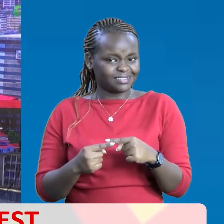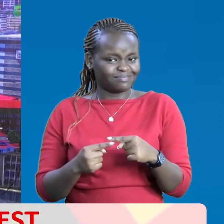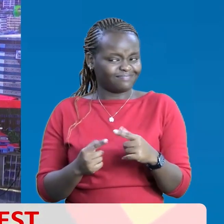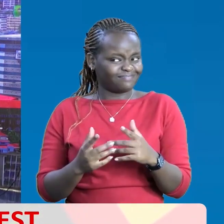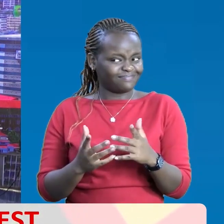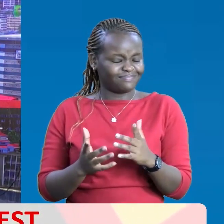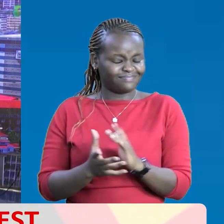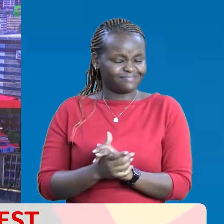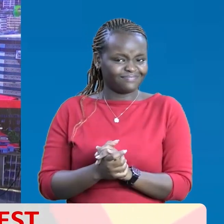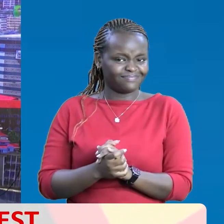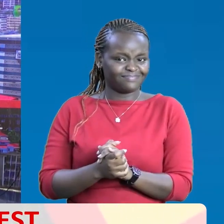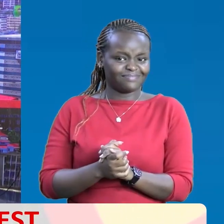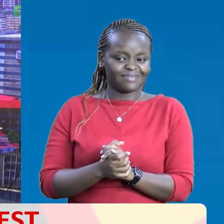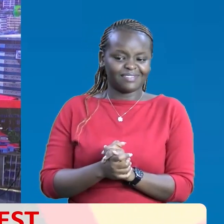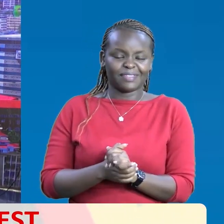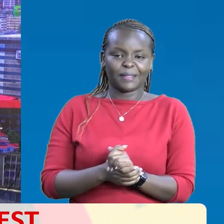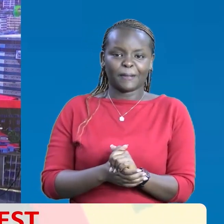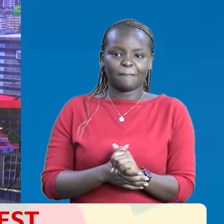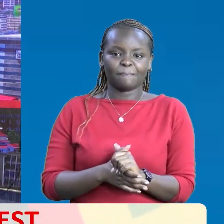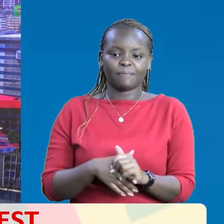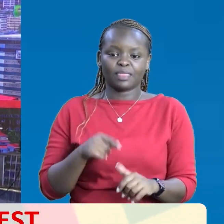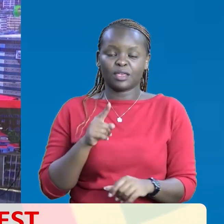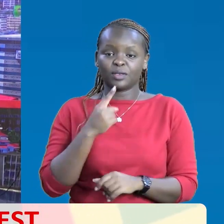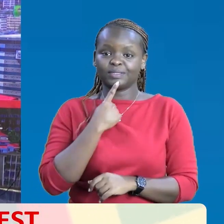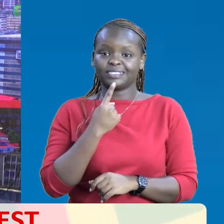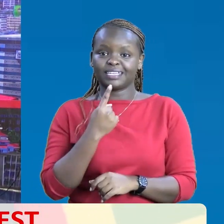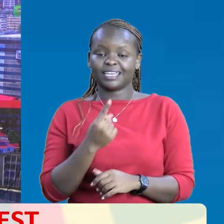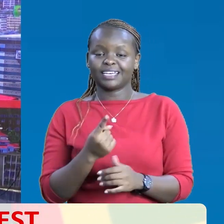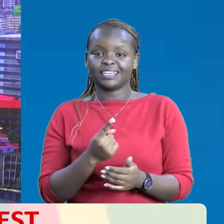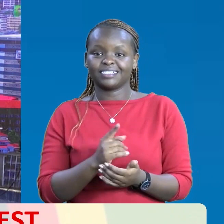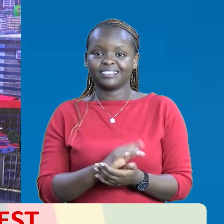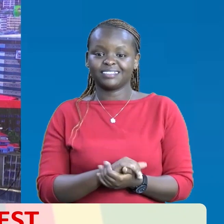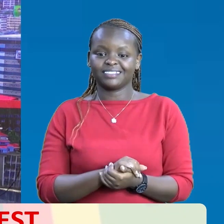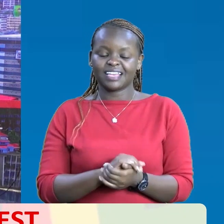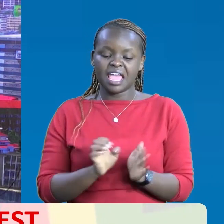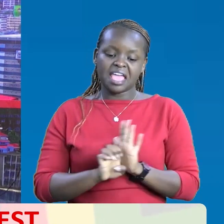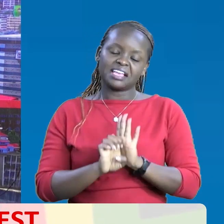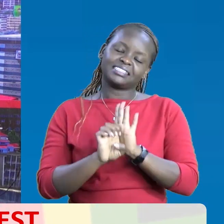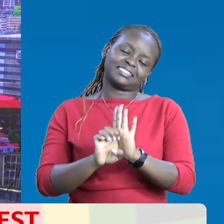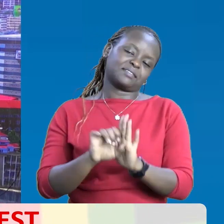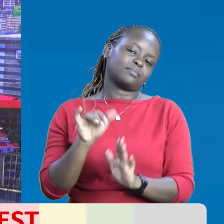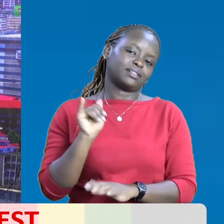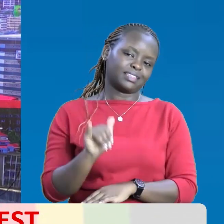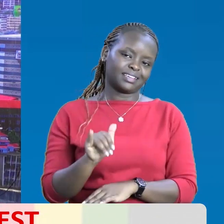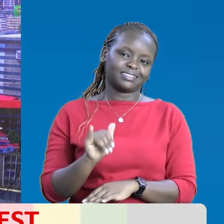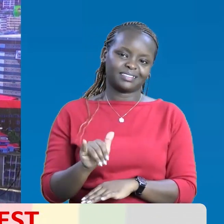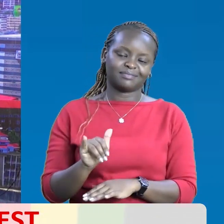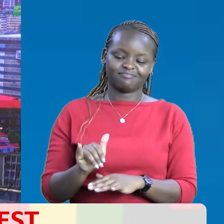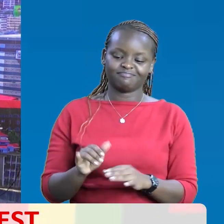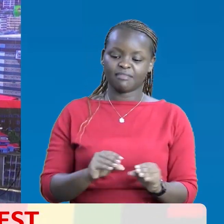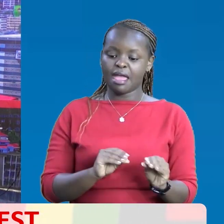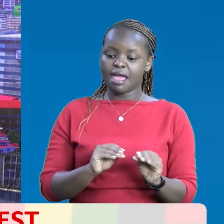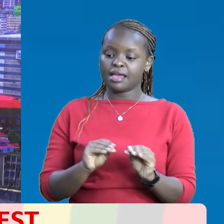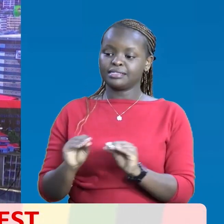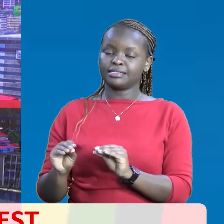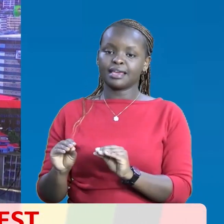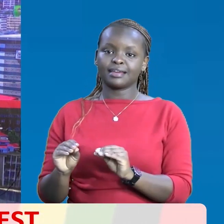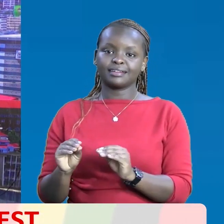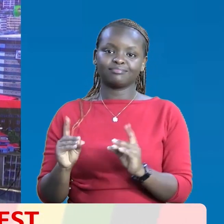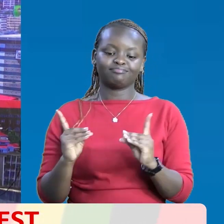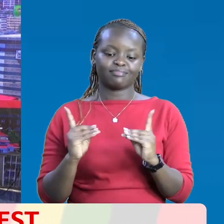Unakuja sana msupa, unakuja sana. Umesema? Any example. Pelekwe date na Land Cruiser lakini.